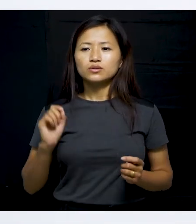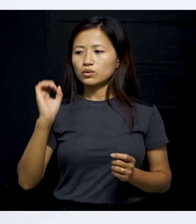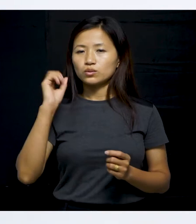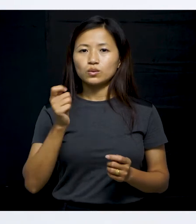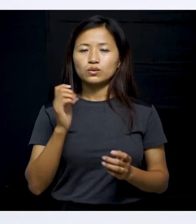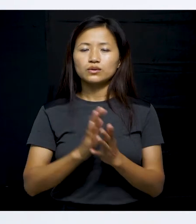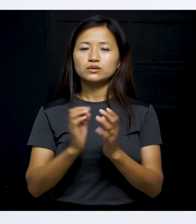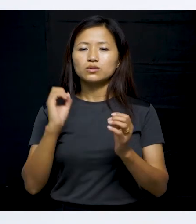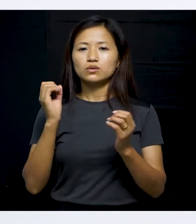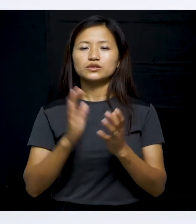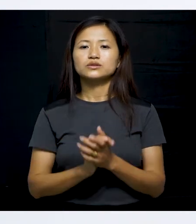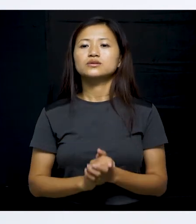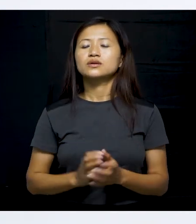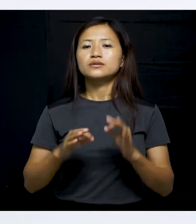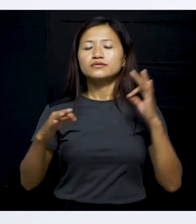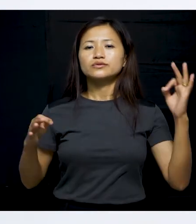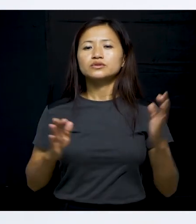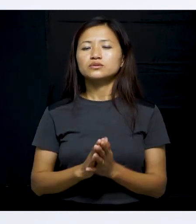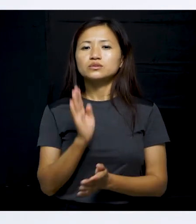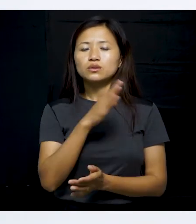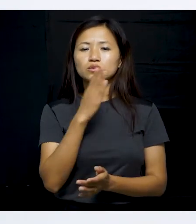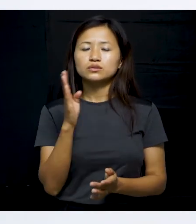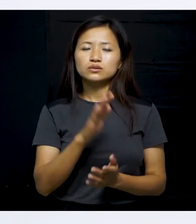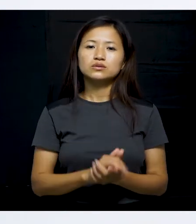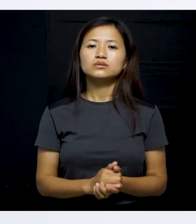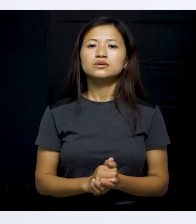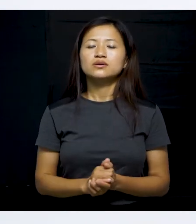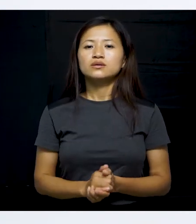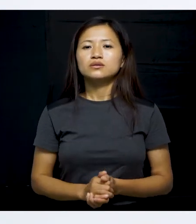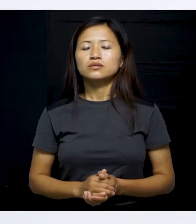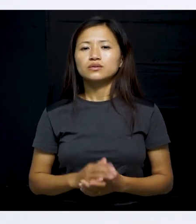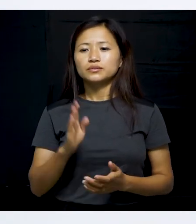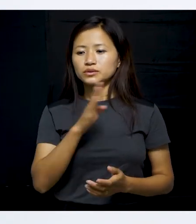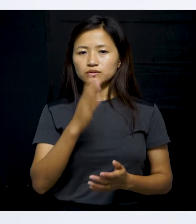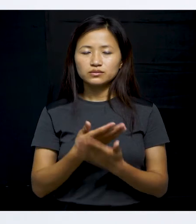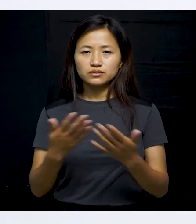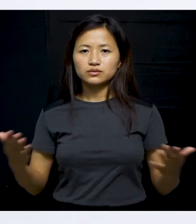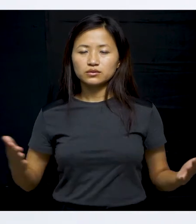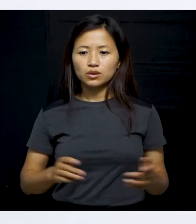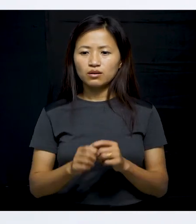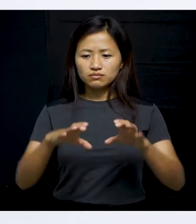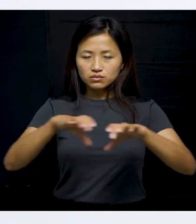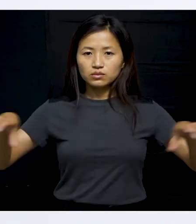used for dances, some of them are used for the songs, whereas musical instruments like the log drum,